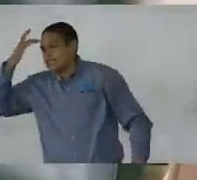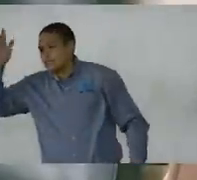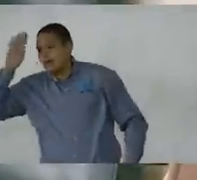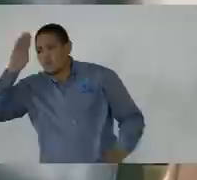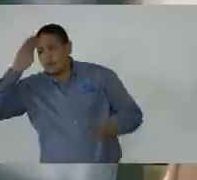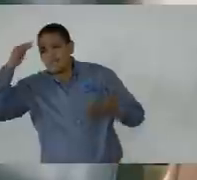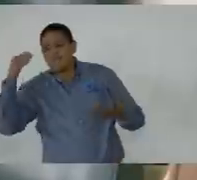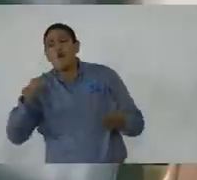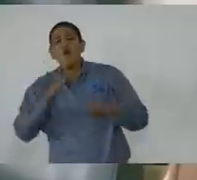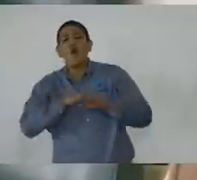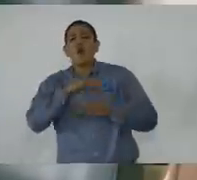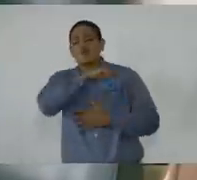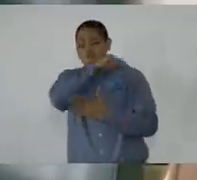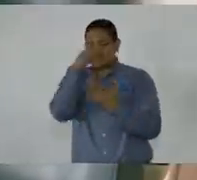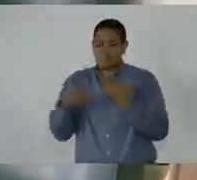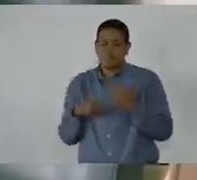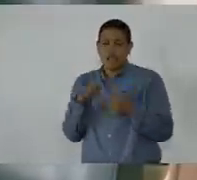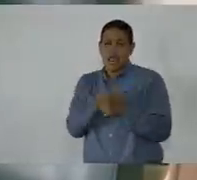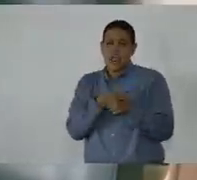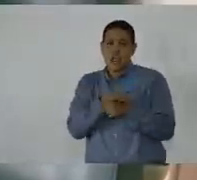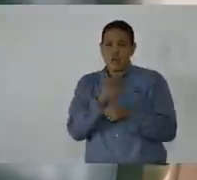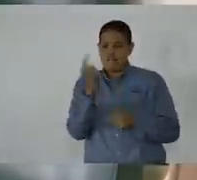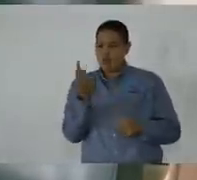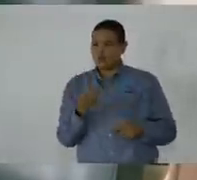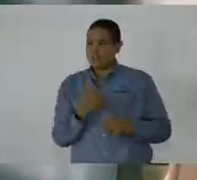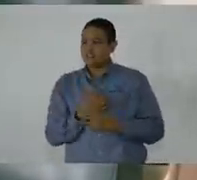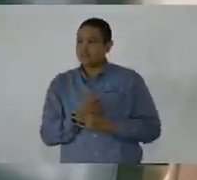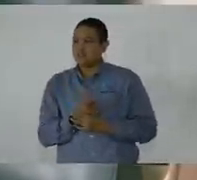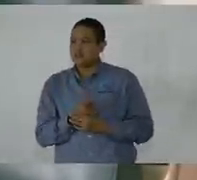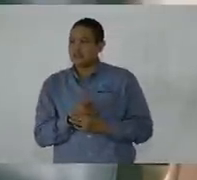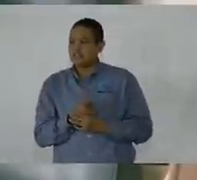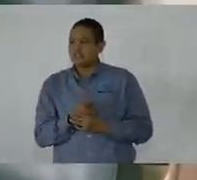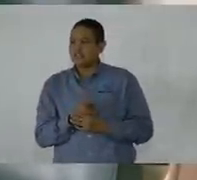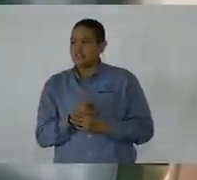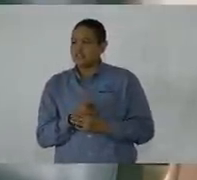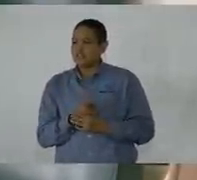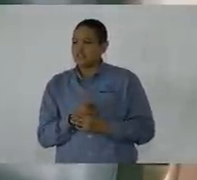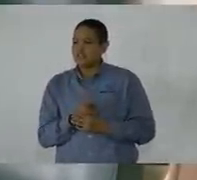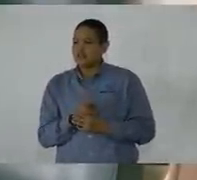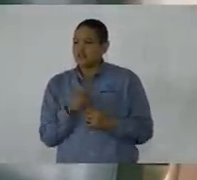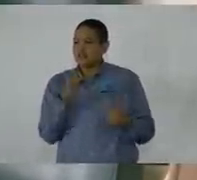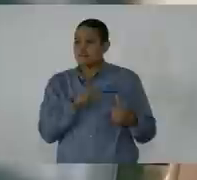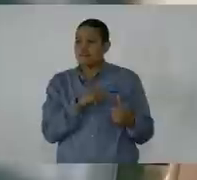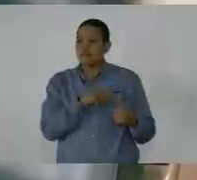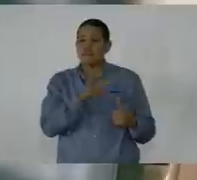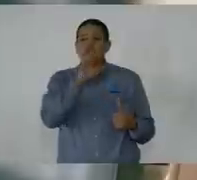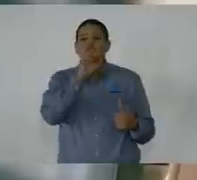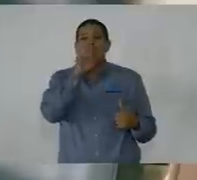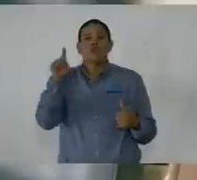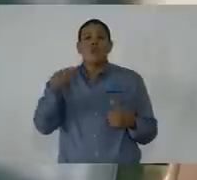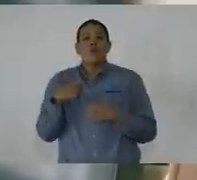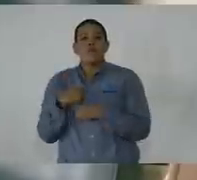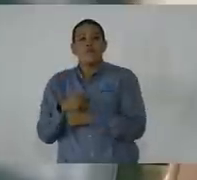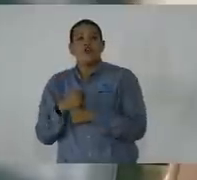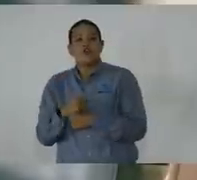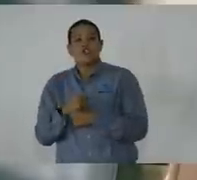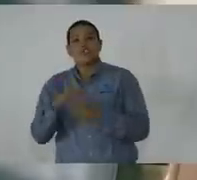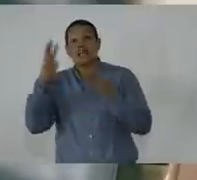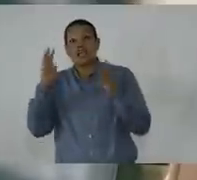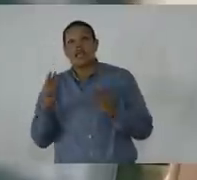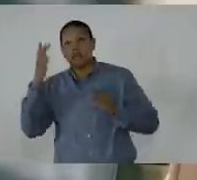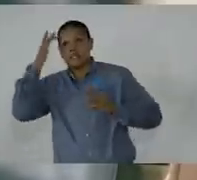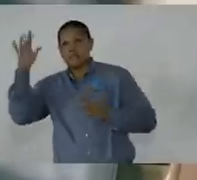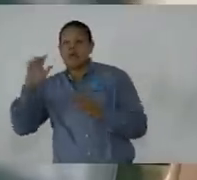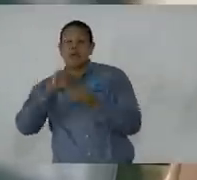focused on the following areas of priority. Crop production, climate smart practices and